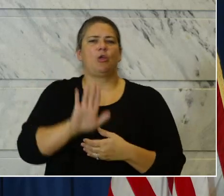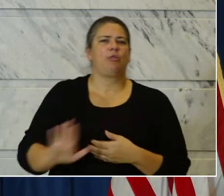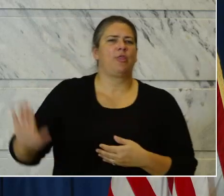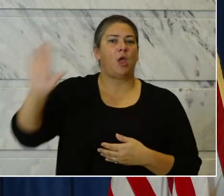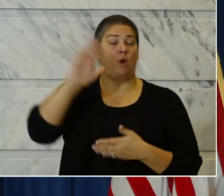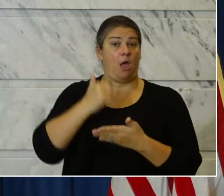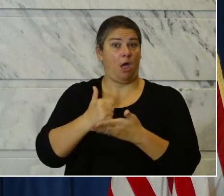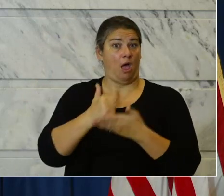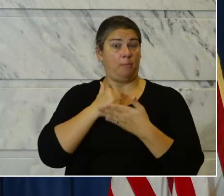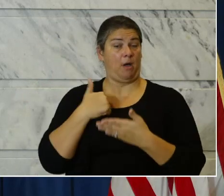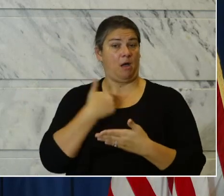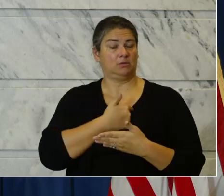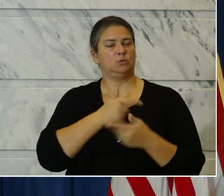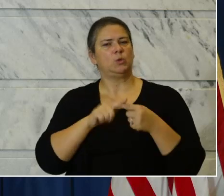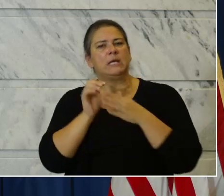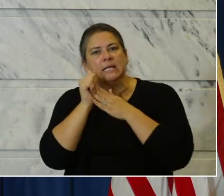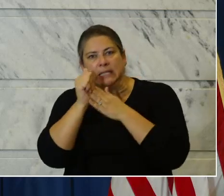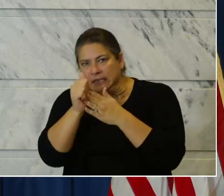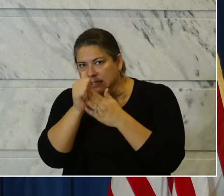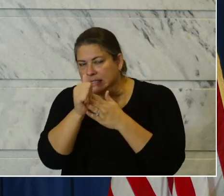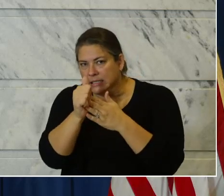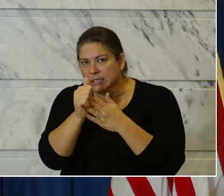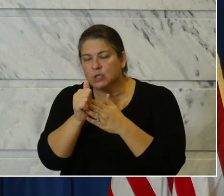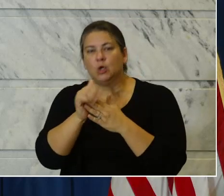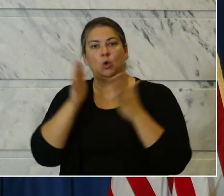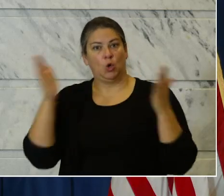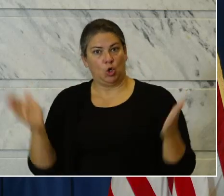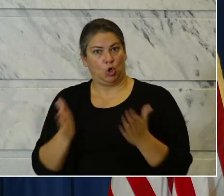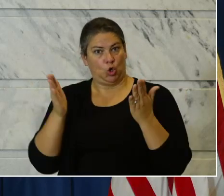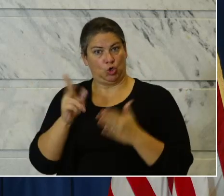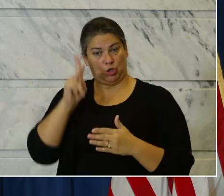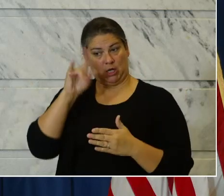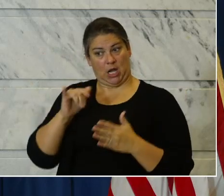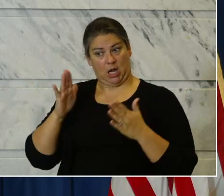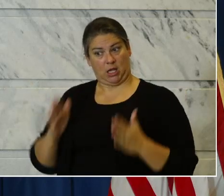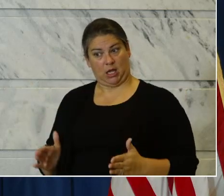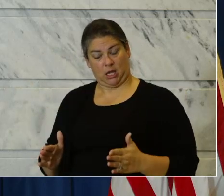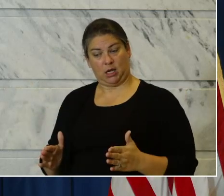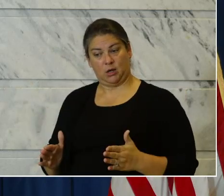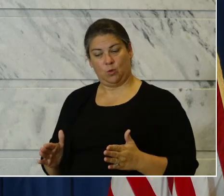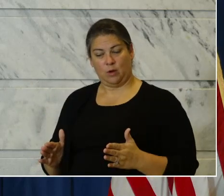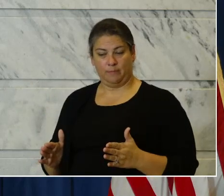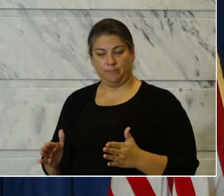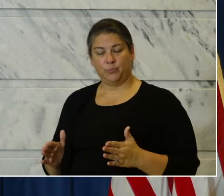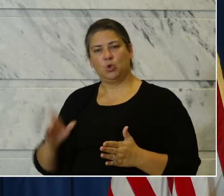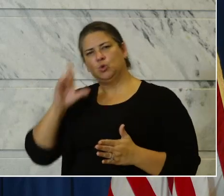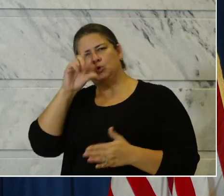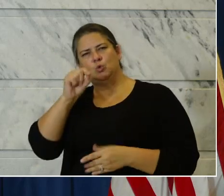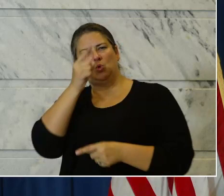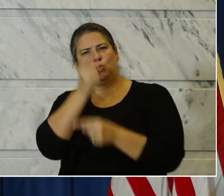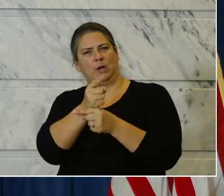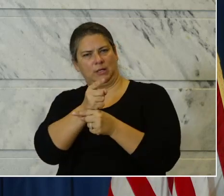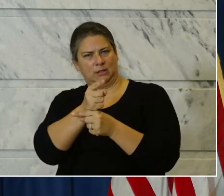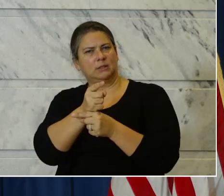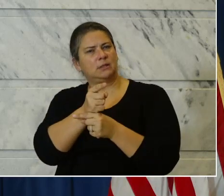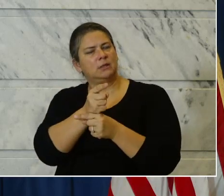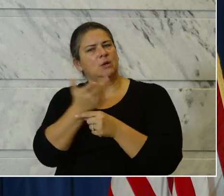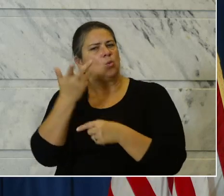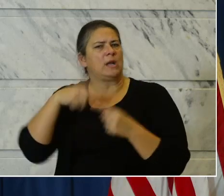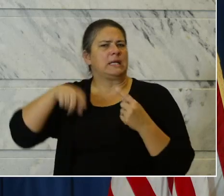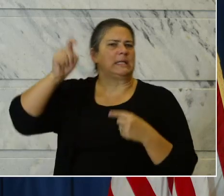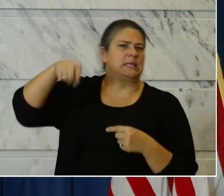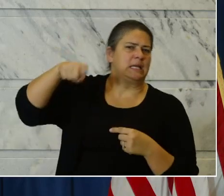and continued leadership and encouraging Kentuckians to do what's necessary to